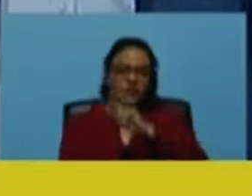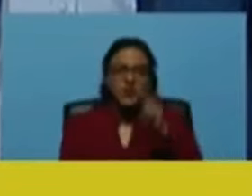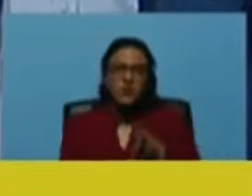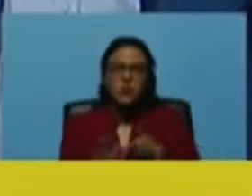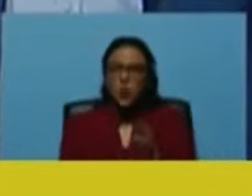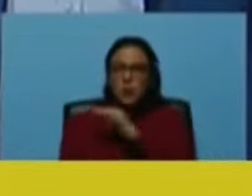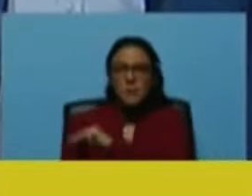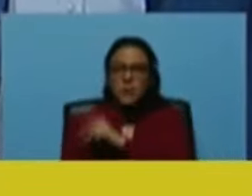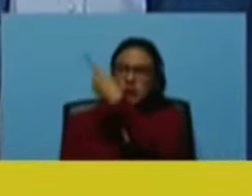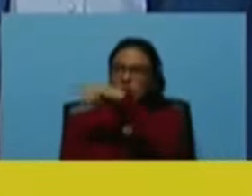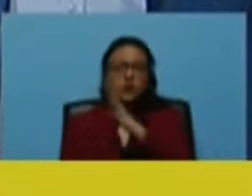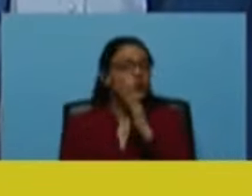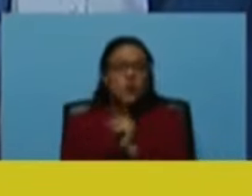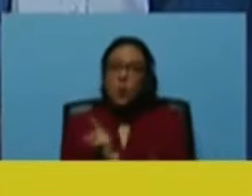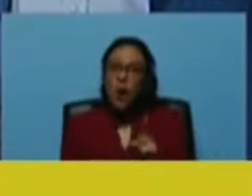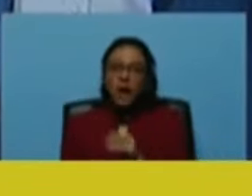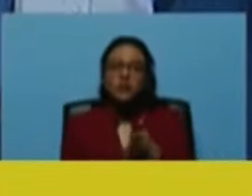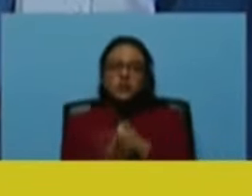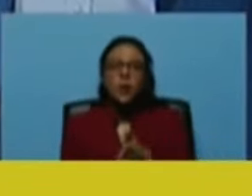have